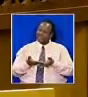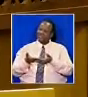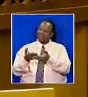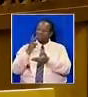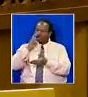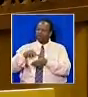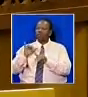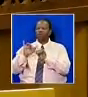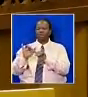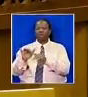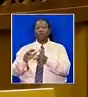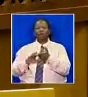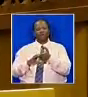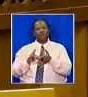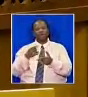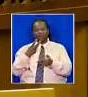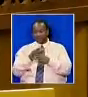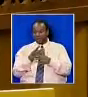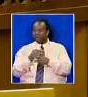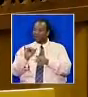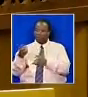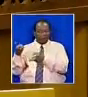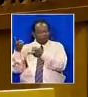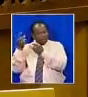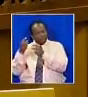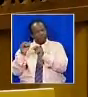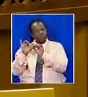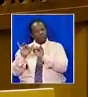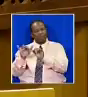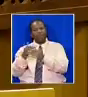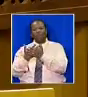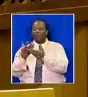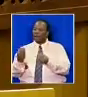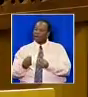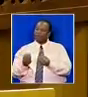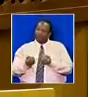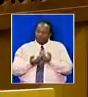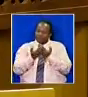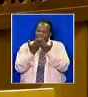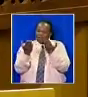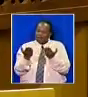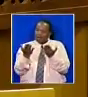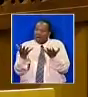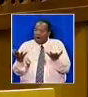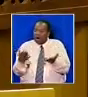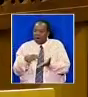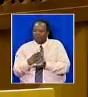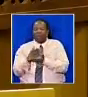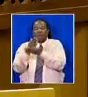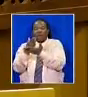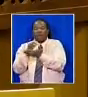responsibility to make their voice heard and to provide an effective instrument for them to improve their lives," close